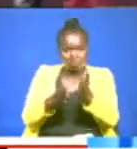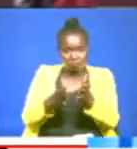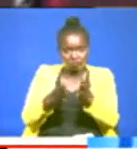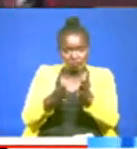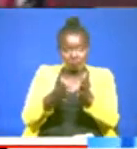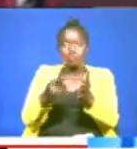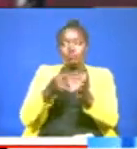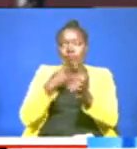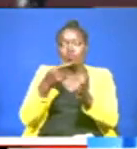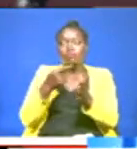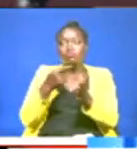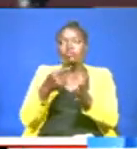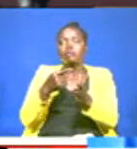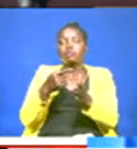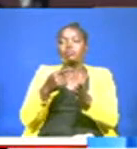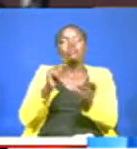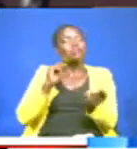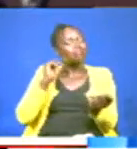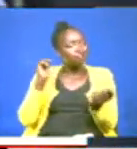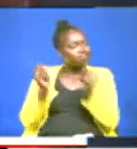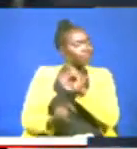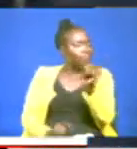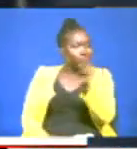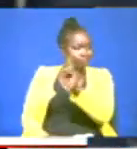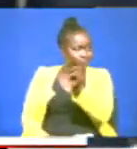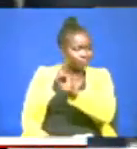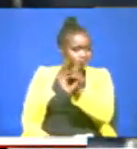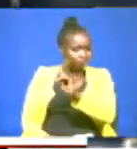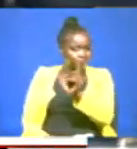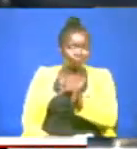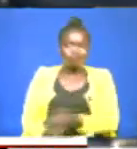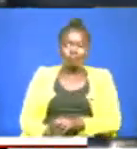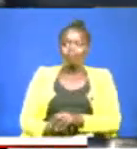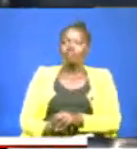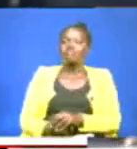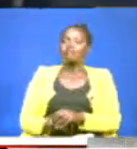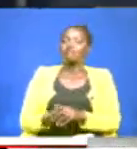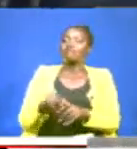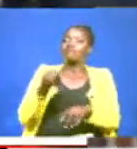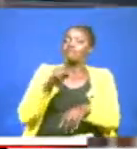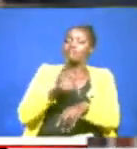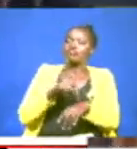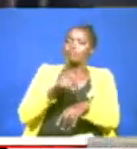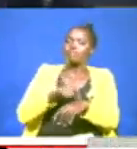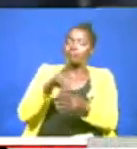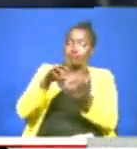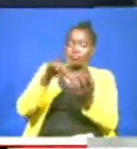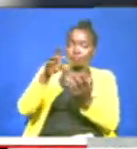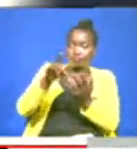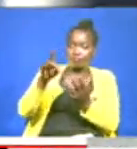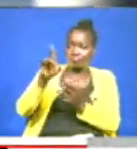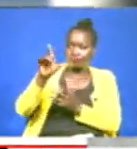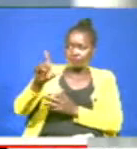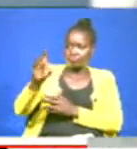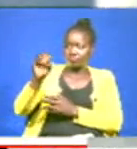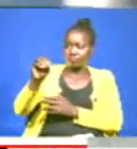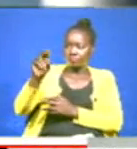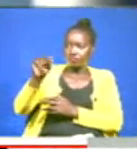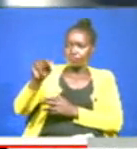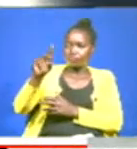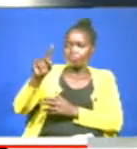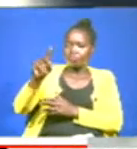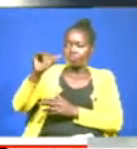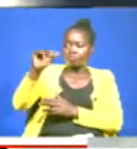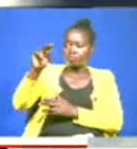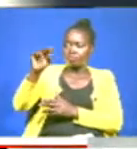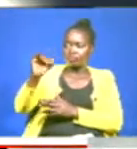tunasema isibadilishwe hata koma. Wakati walichagua Londiani iwe referral hospital, siku